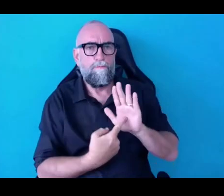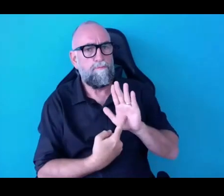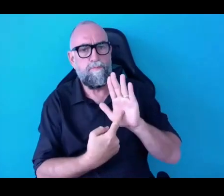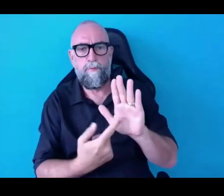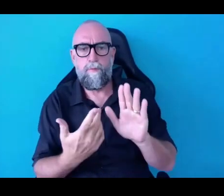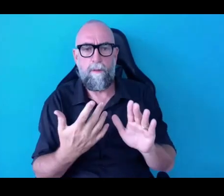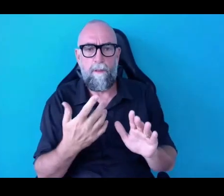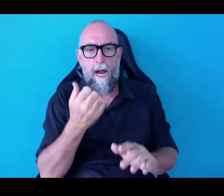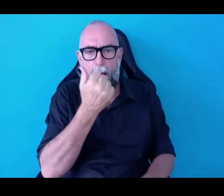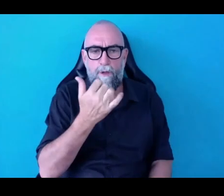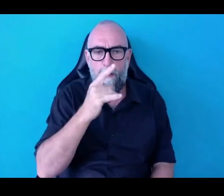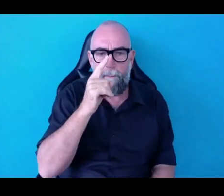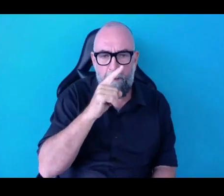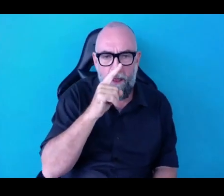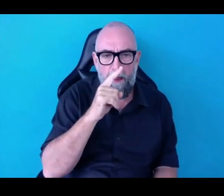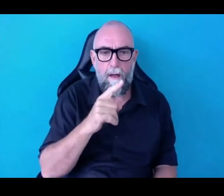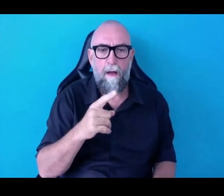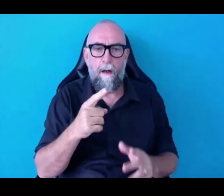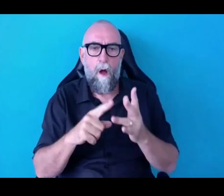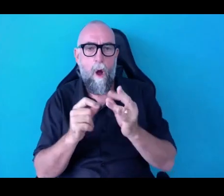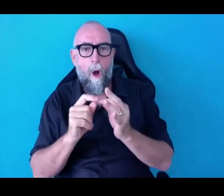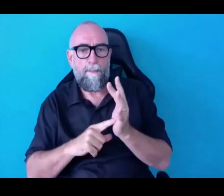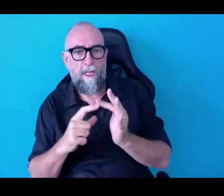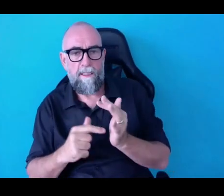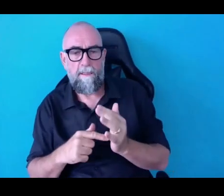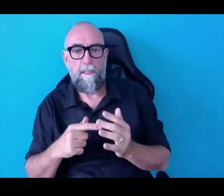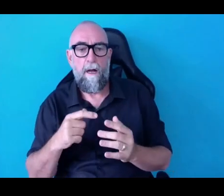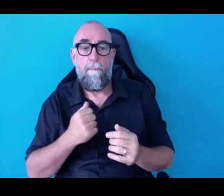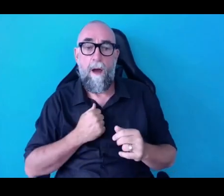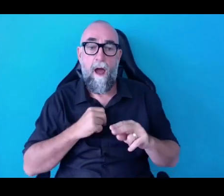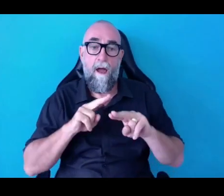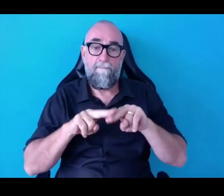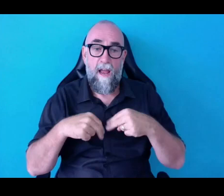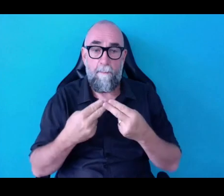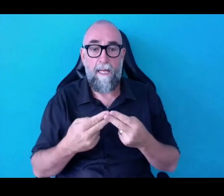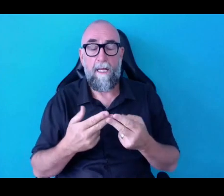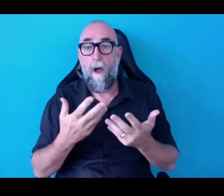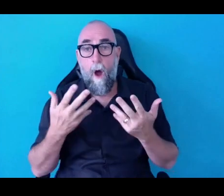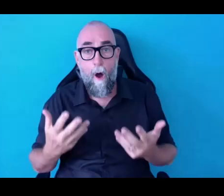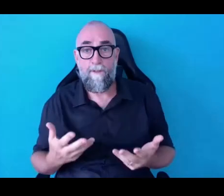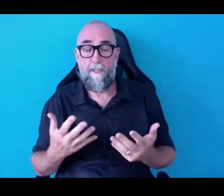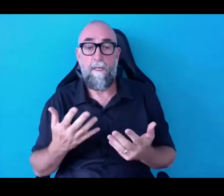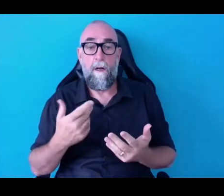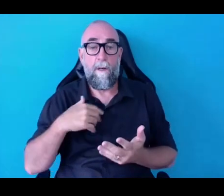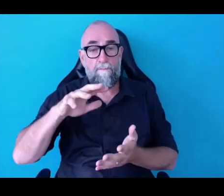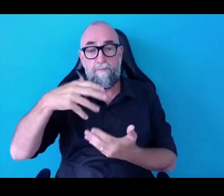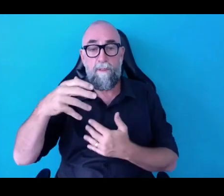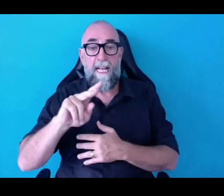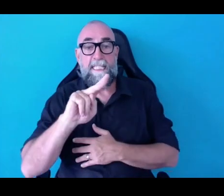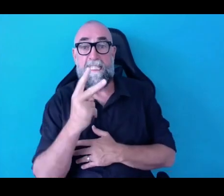people on kind of objects. My family spent a lot of time at secondhand shops. It was literally where we got everything we needed in